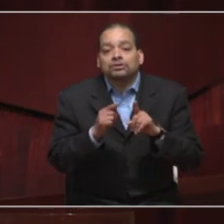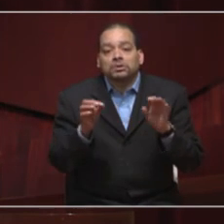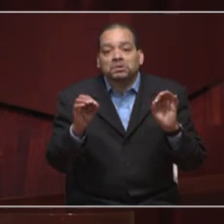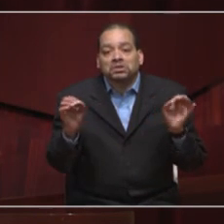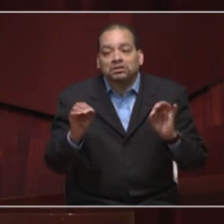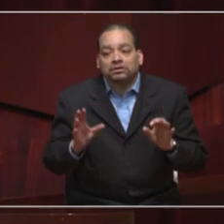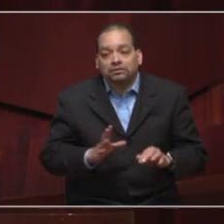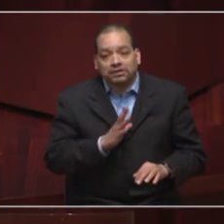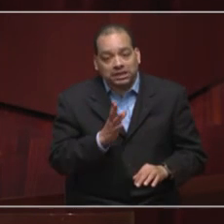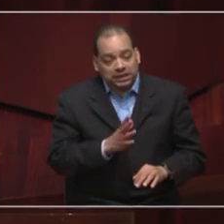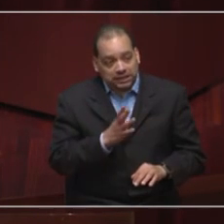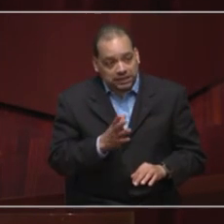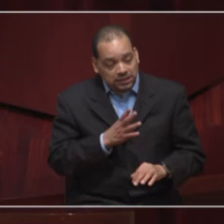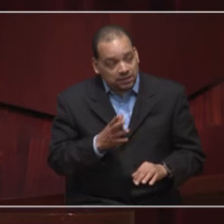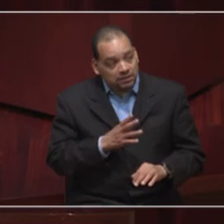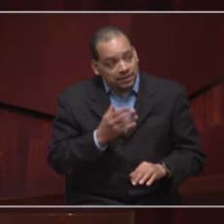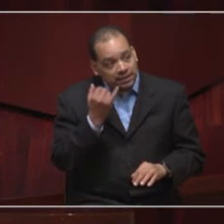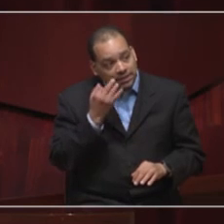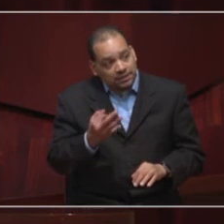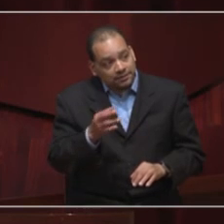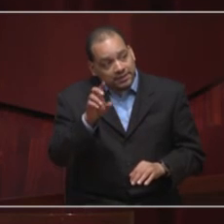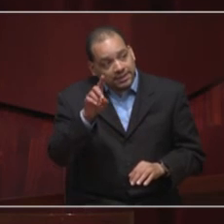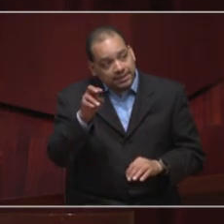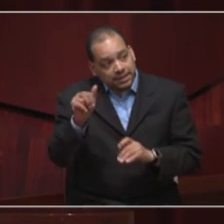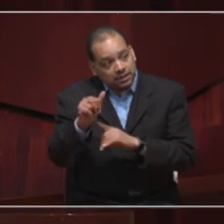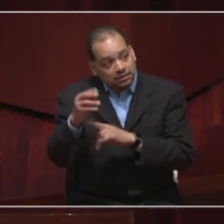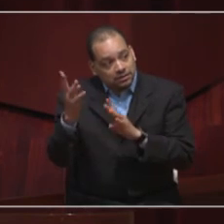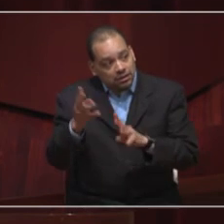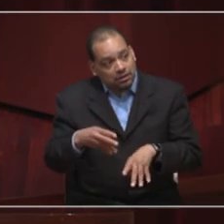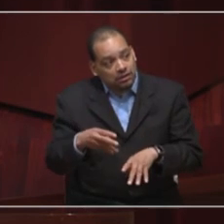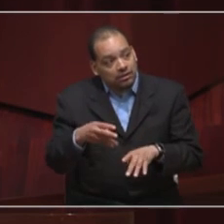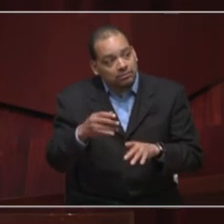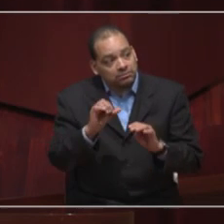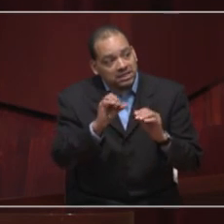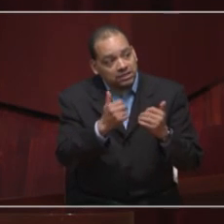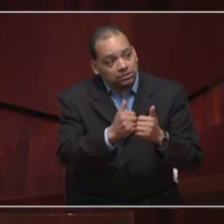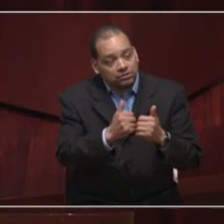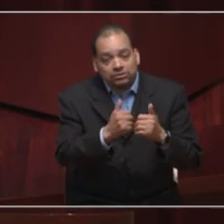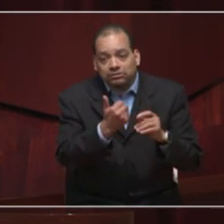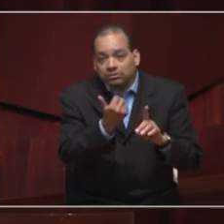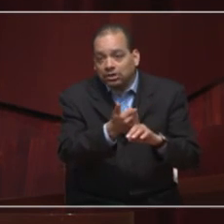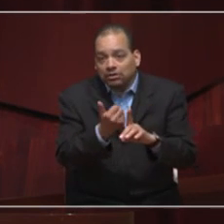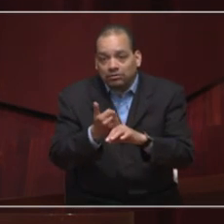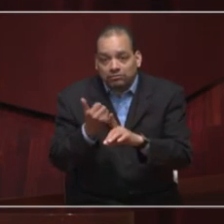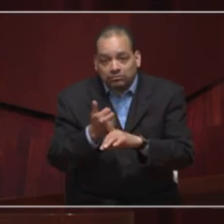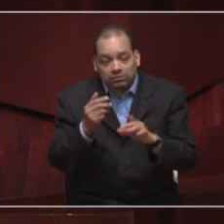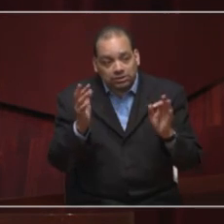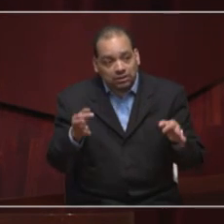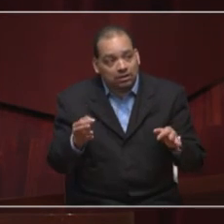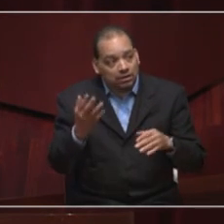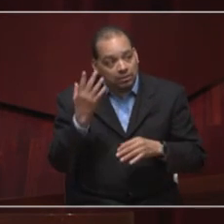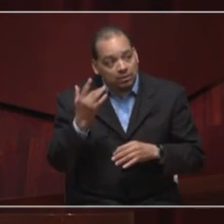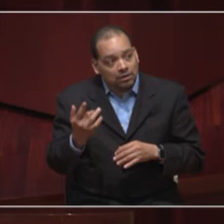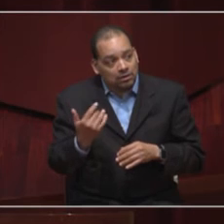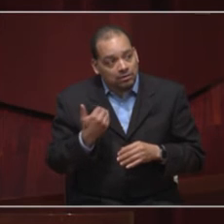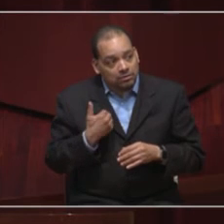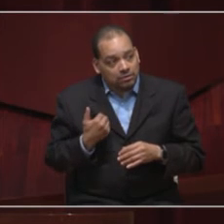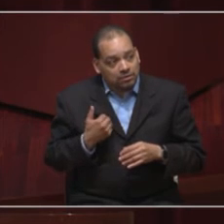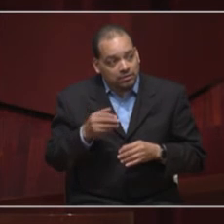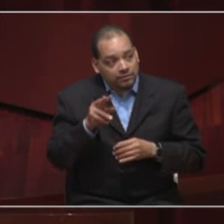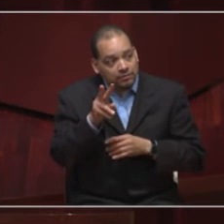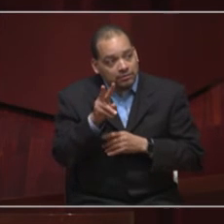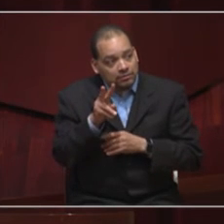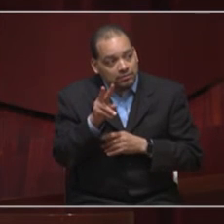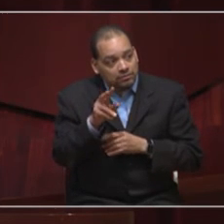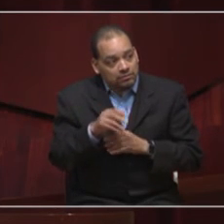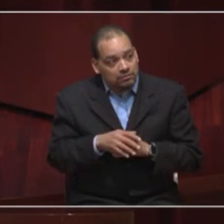you do a data dump, let the agency figure out what they want. Gotcha. Because otherwise you have 200 different. I